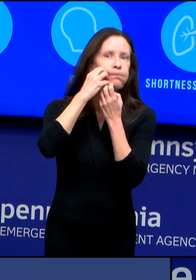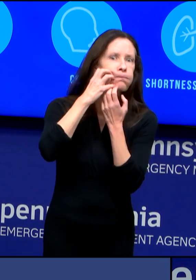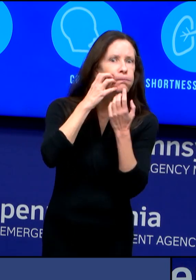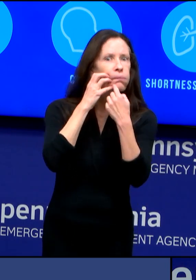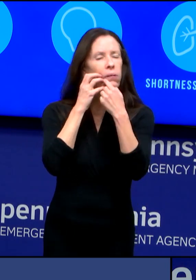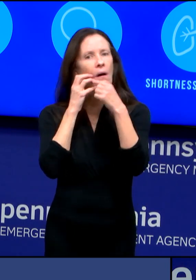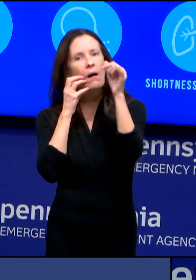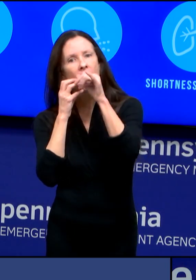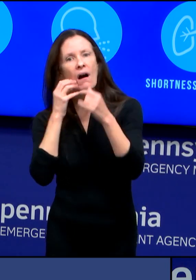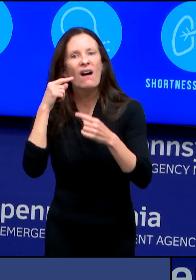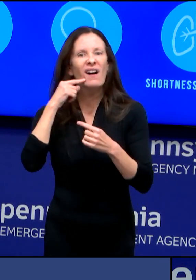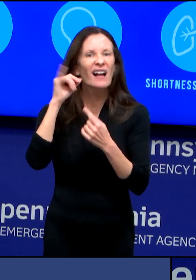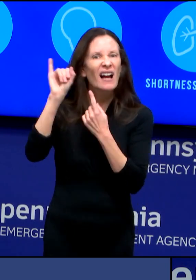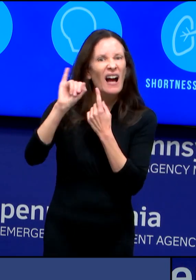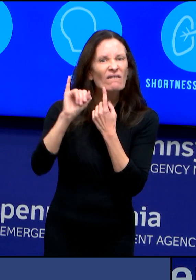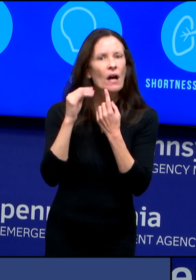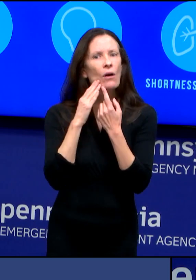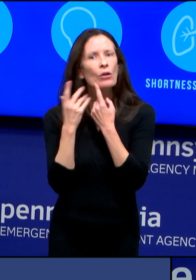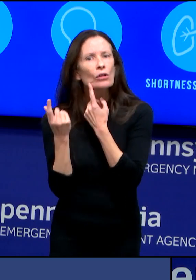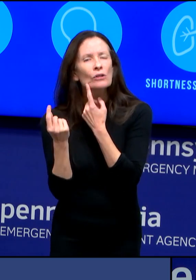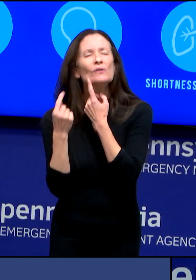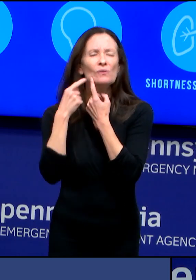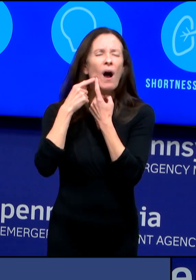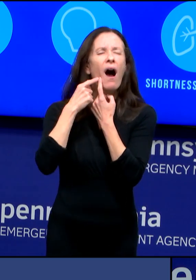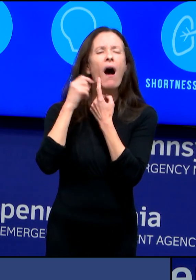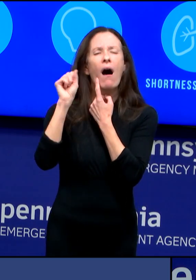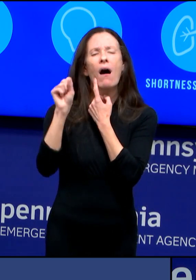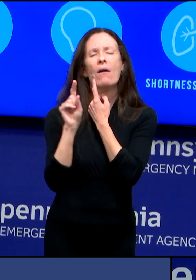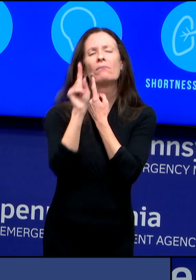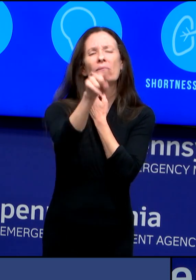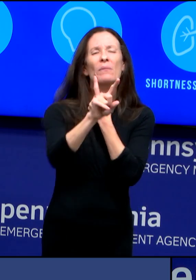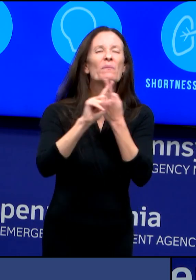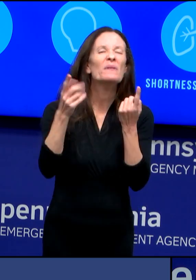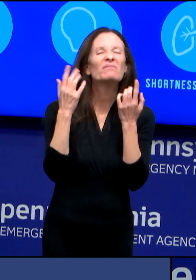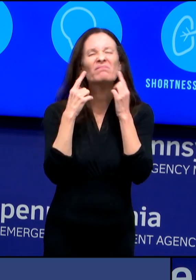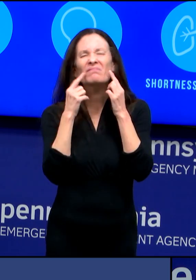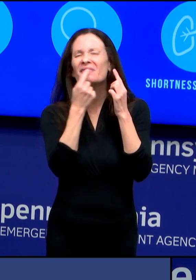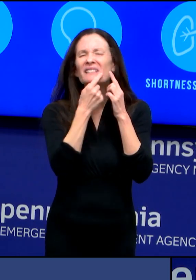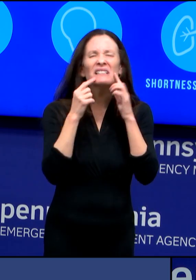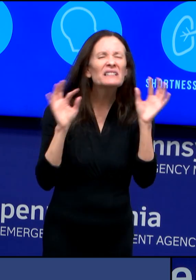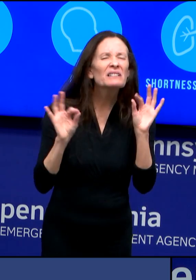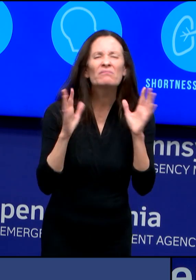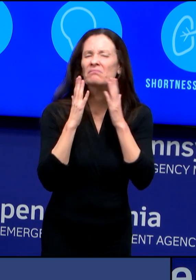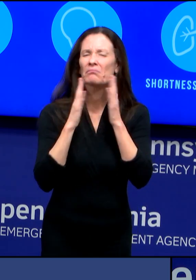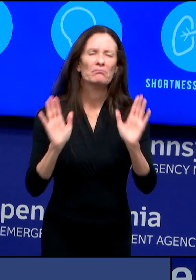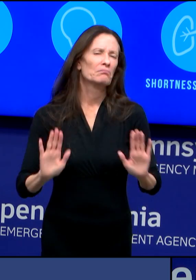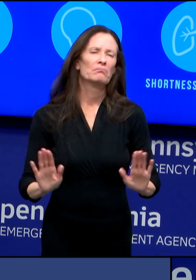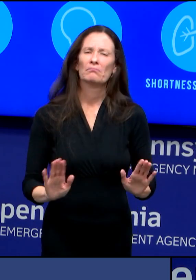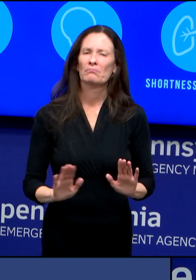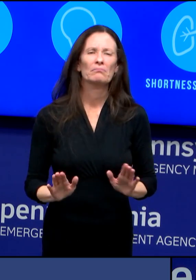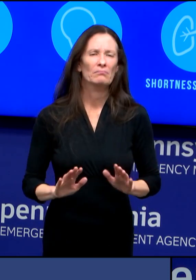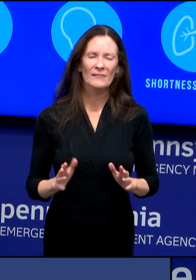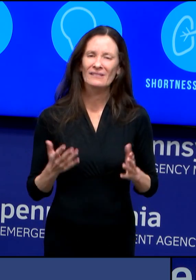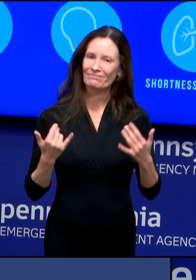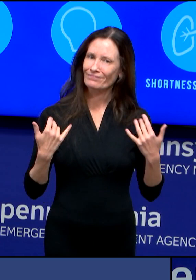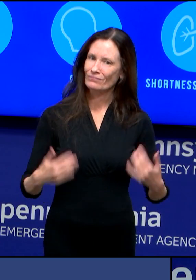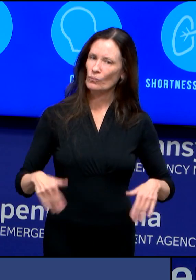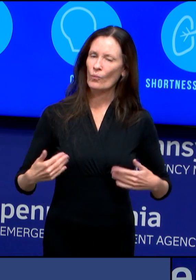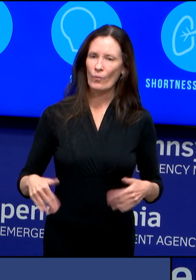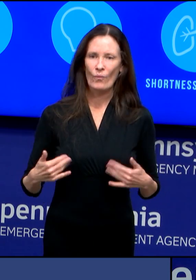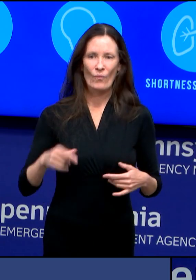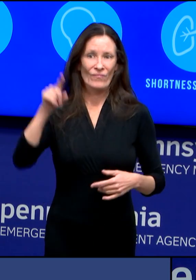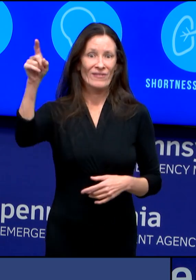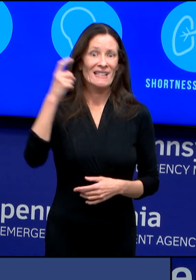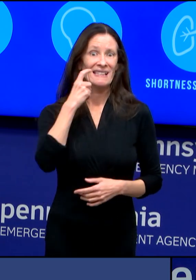with. And I understand the challenges that the current guidelines are facing in terms of the dentists, and we'll work to fix